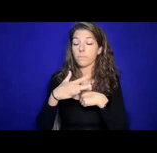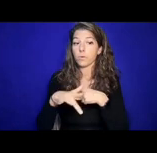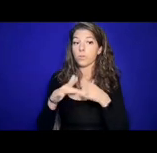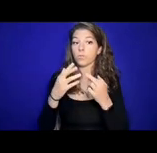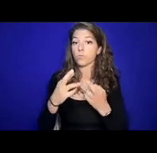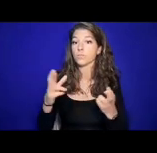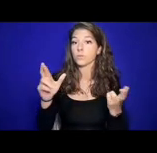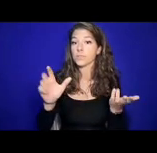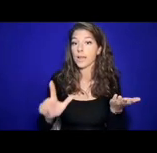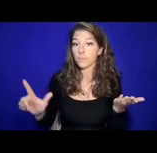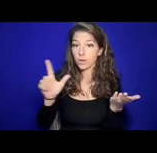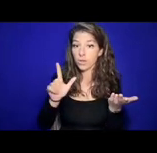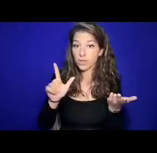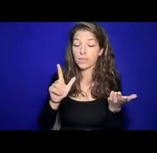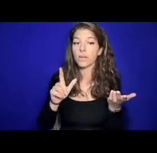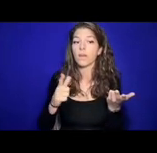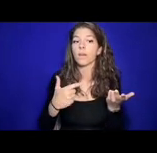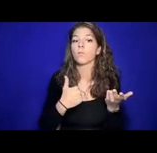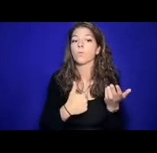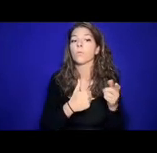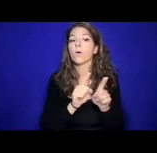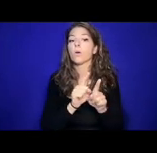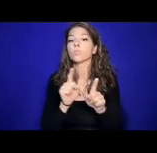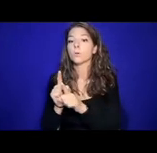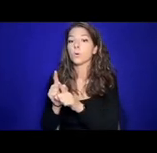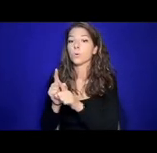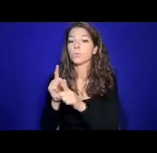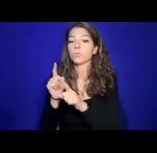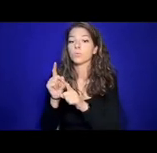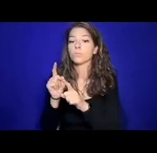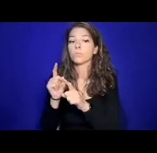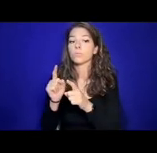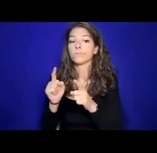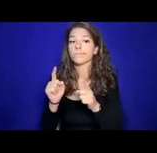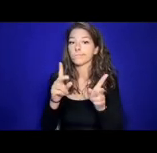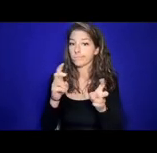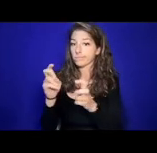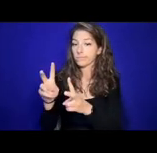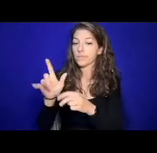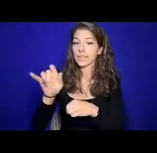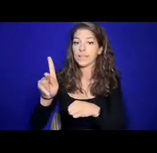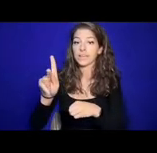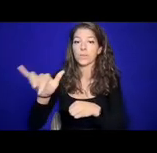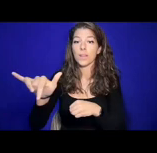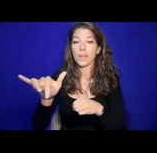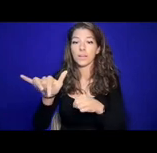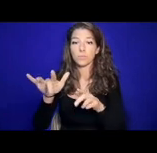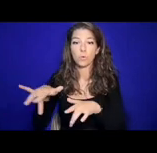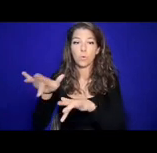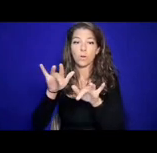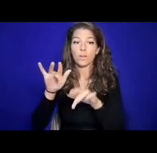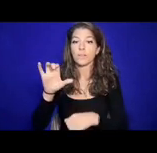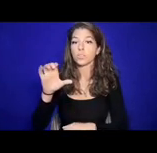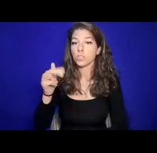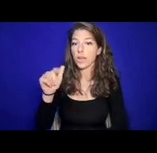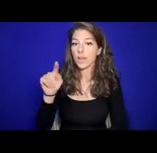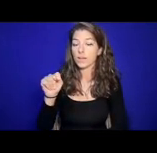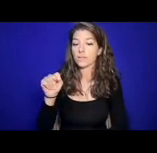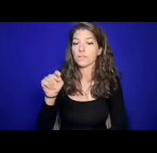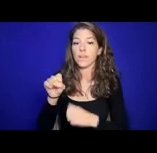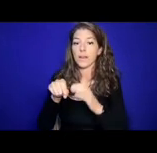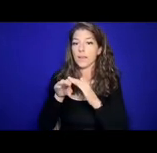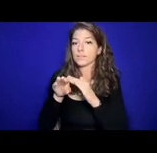resource library, and we will also drop a direct link to that recording in the chat that you